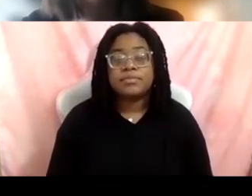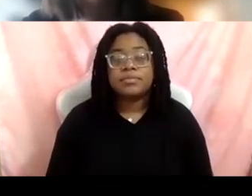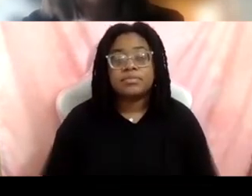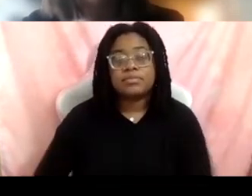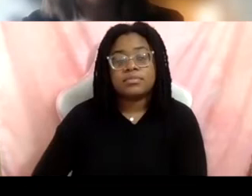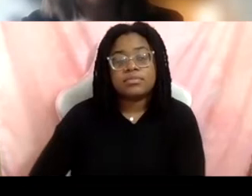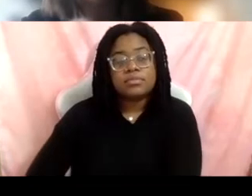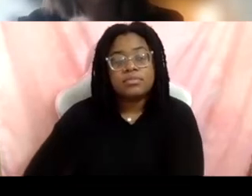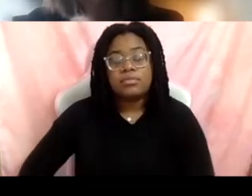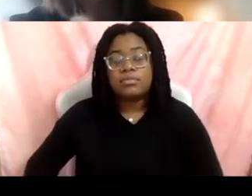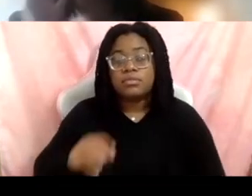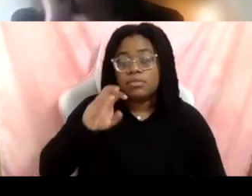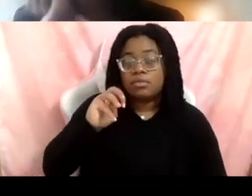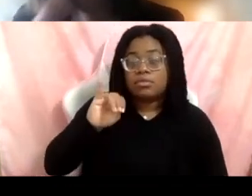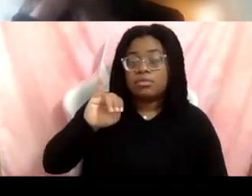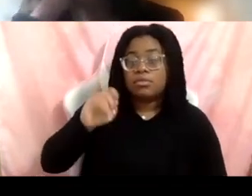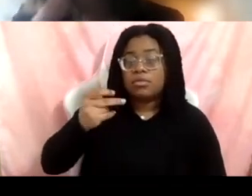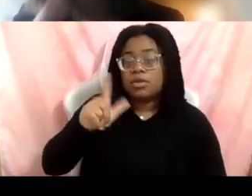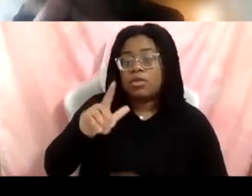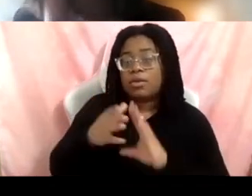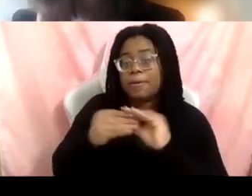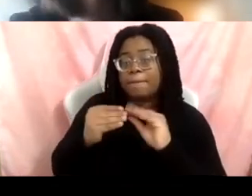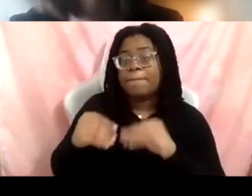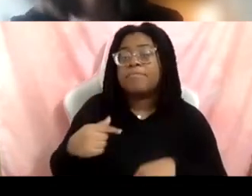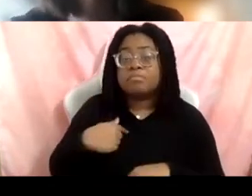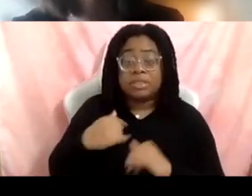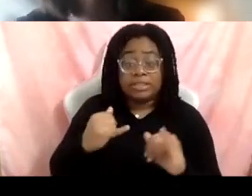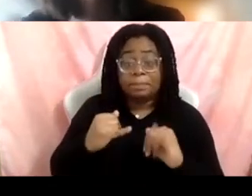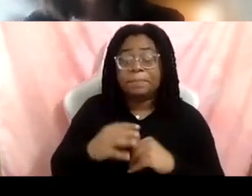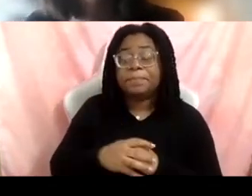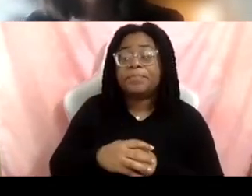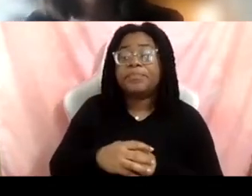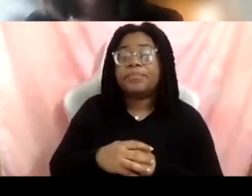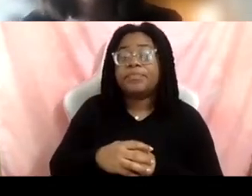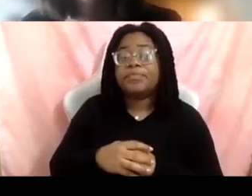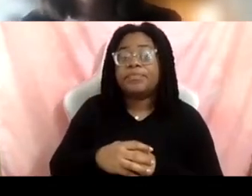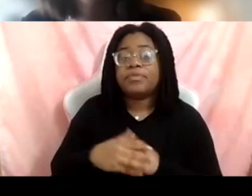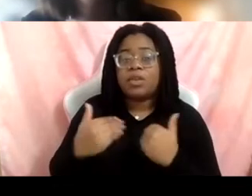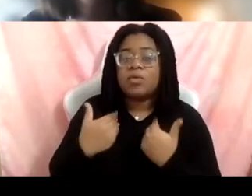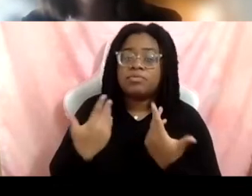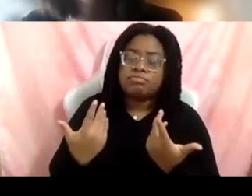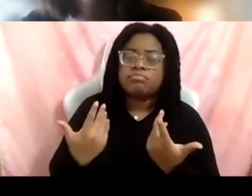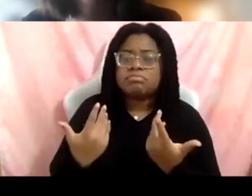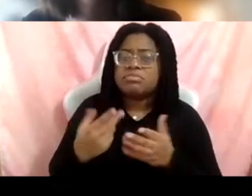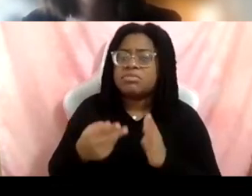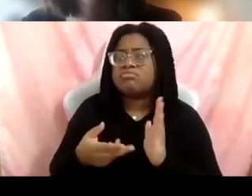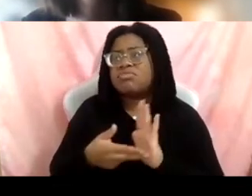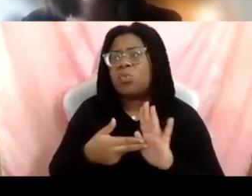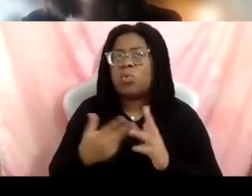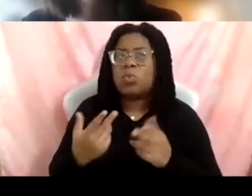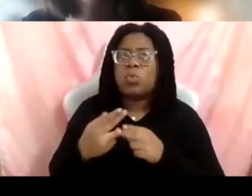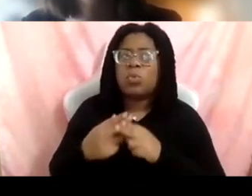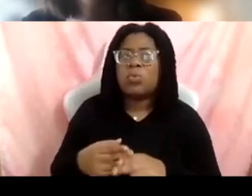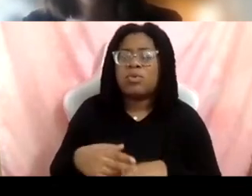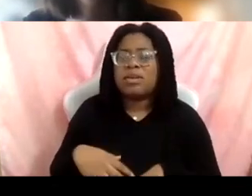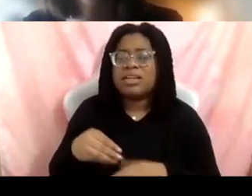Well, I had something similar where there was an accessibility, or I think they called it the